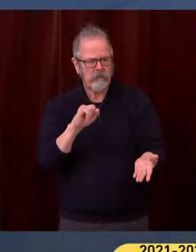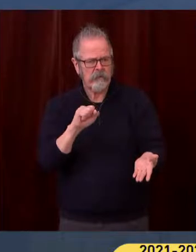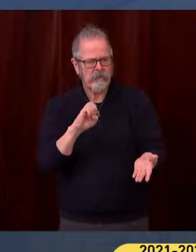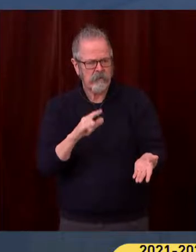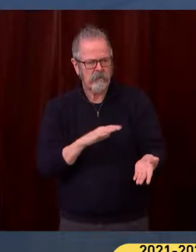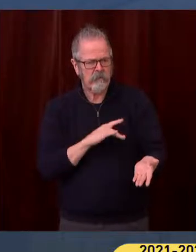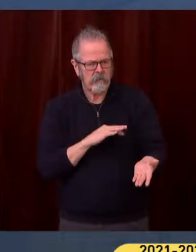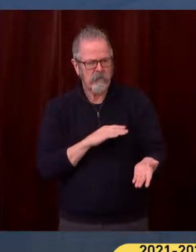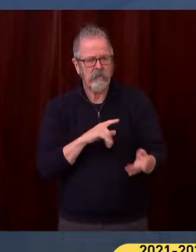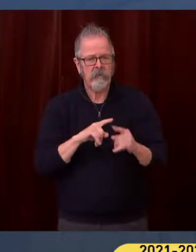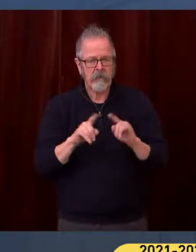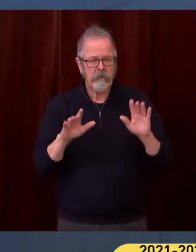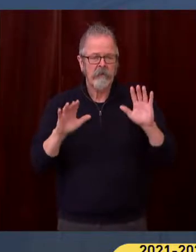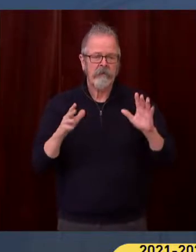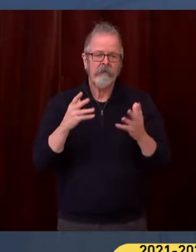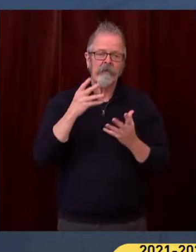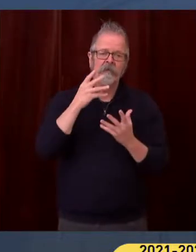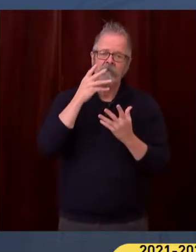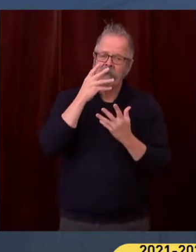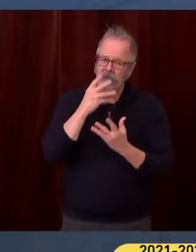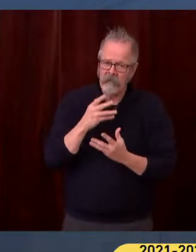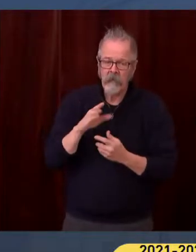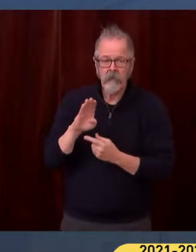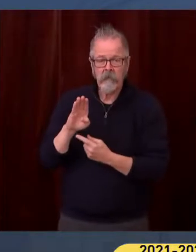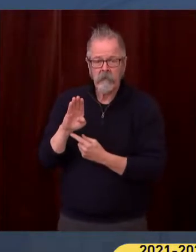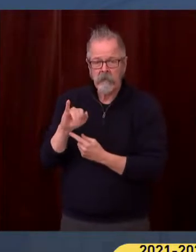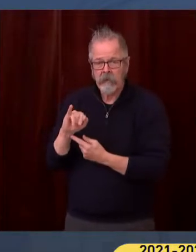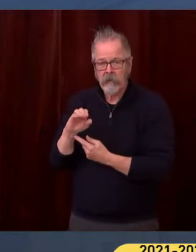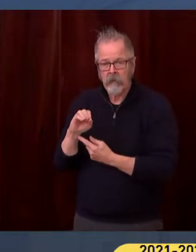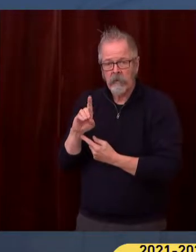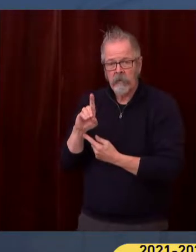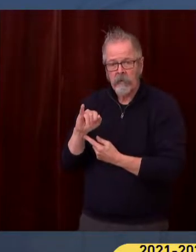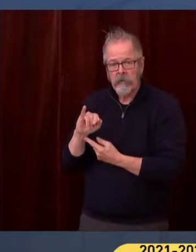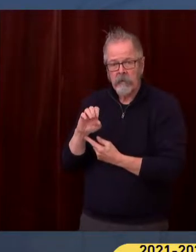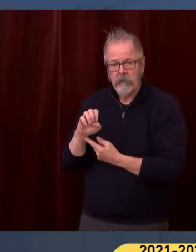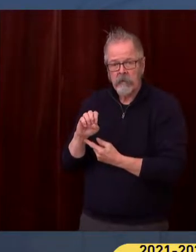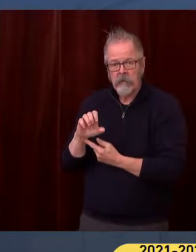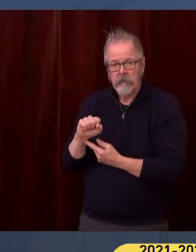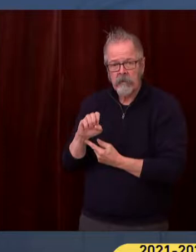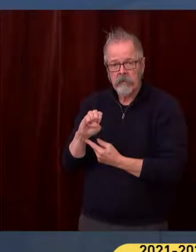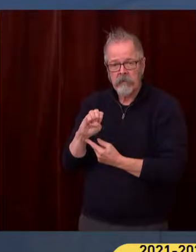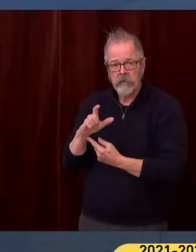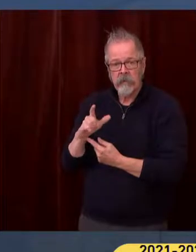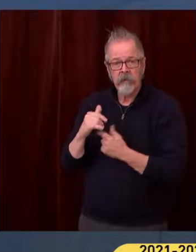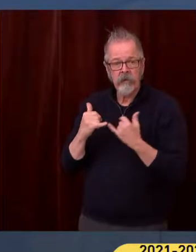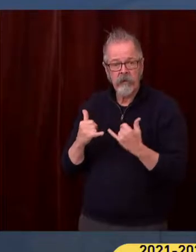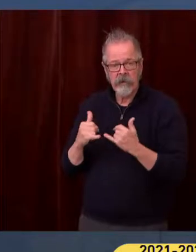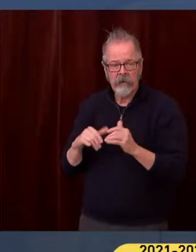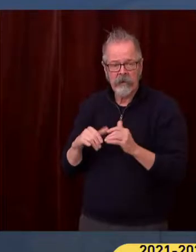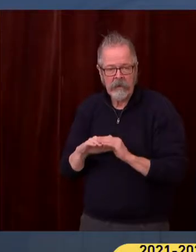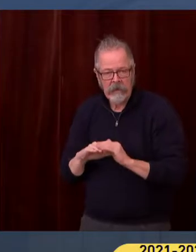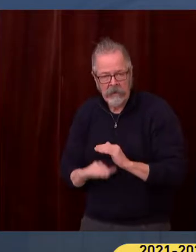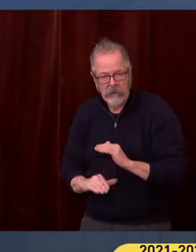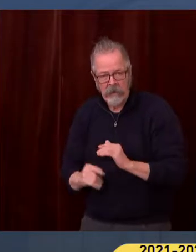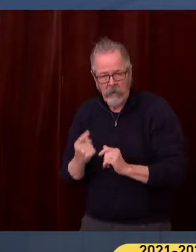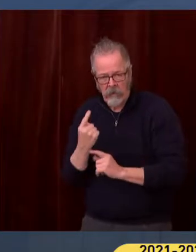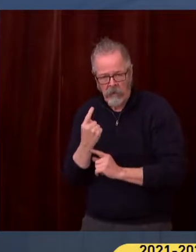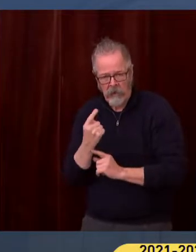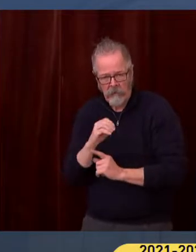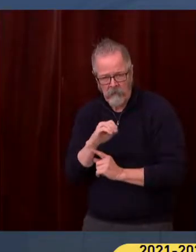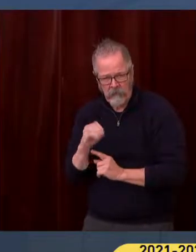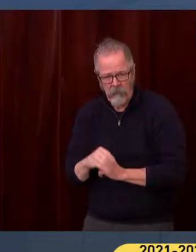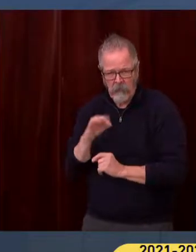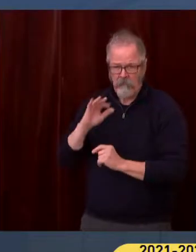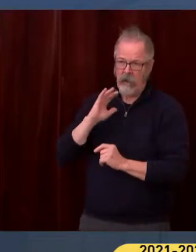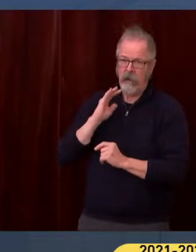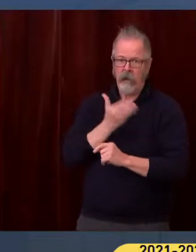% of the Washington fuel stream. R Even while the largest biodiesel plant in the West Coast is located in its borders, about 15% of our